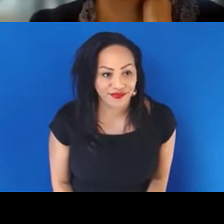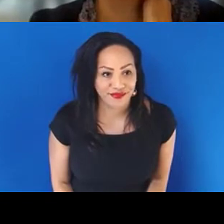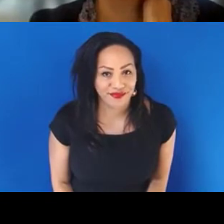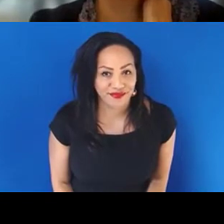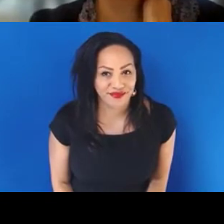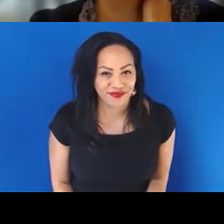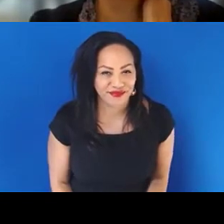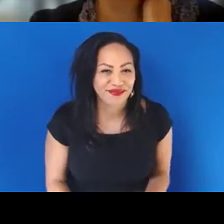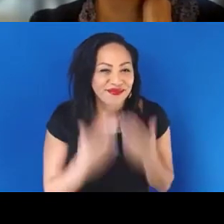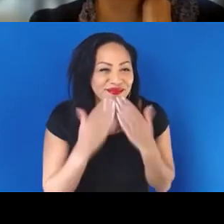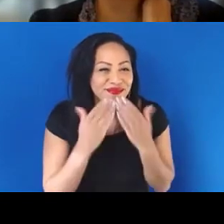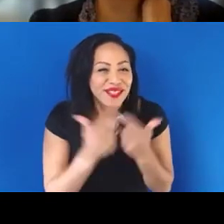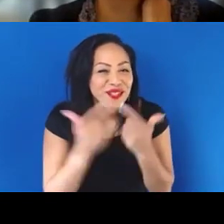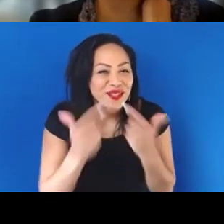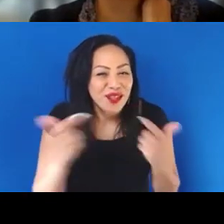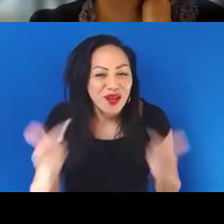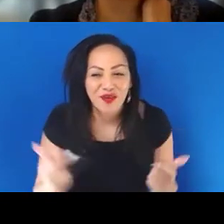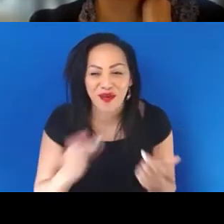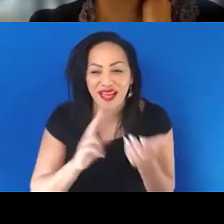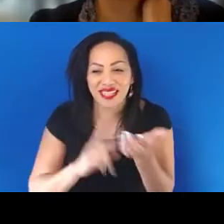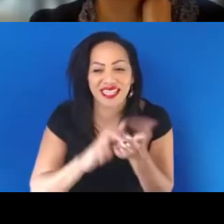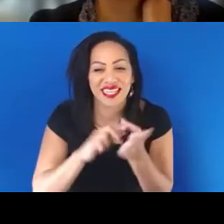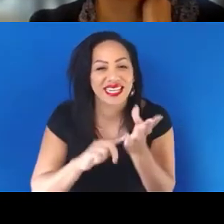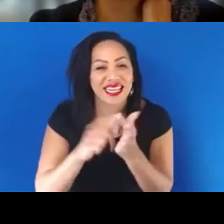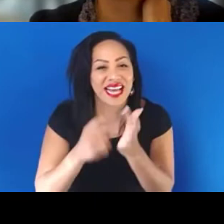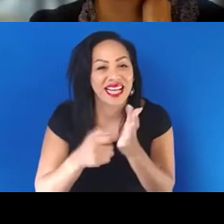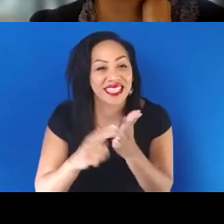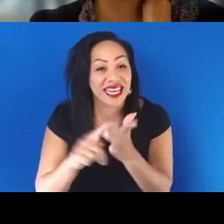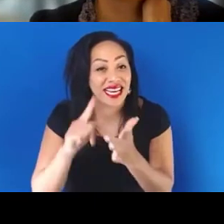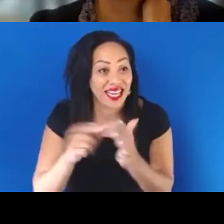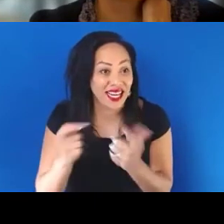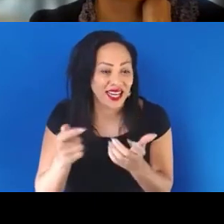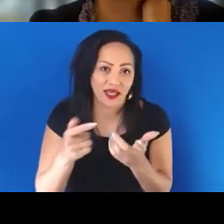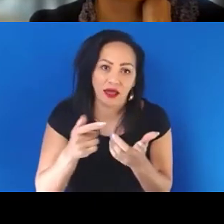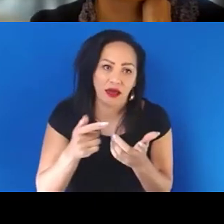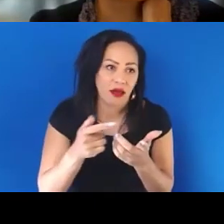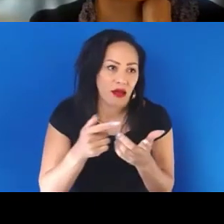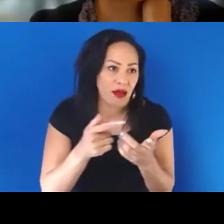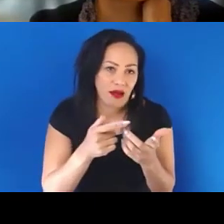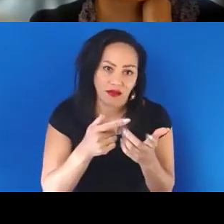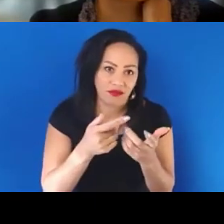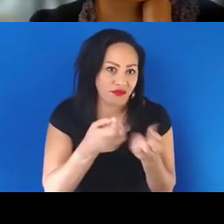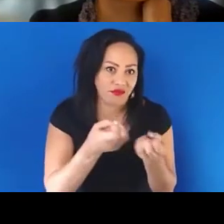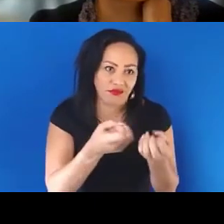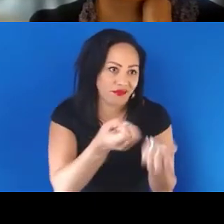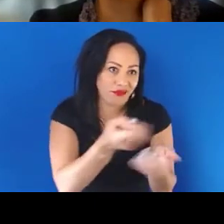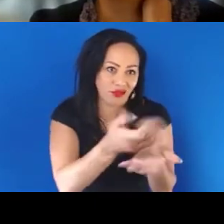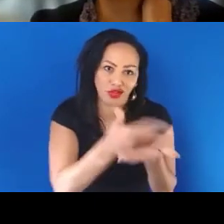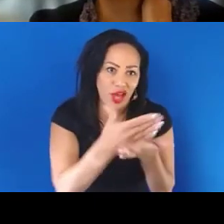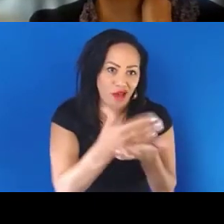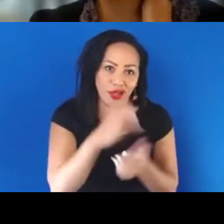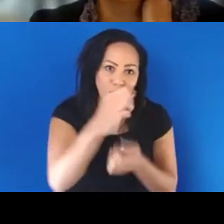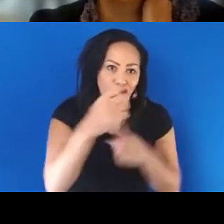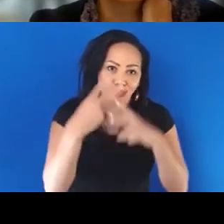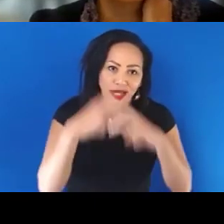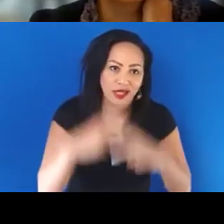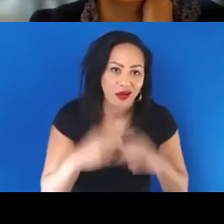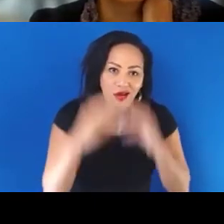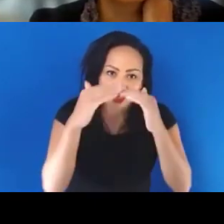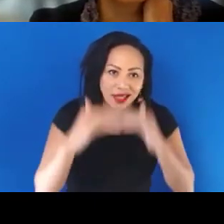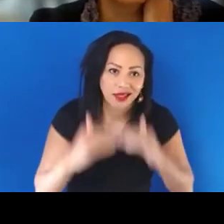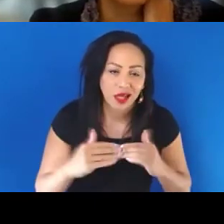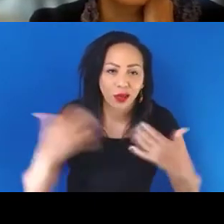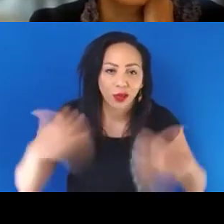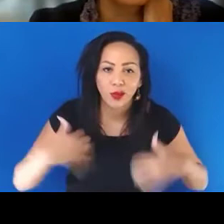Thank you so much, Natalie, for so generously sharing with us the insights from your research. Fascinating. I think I took away two